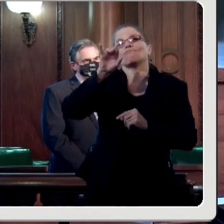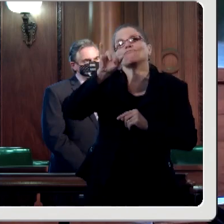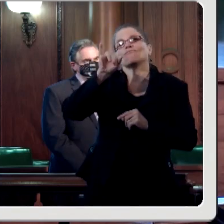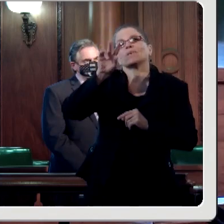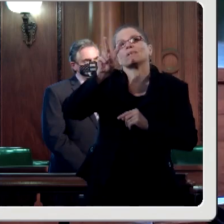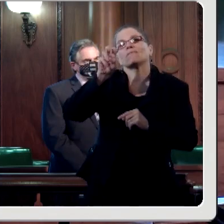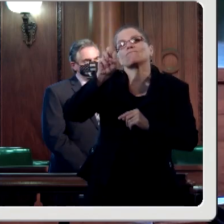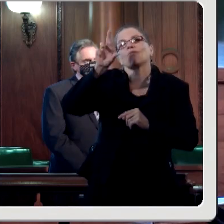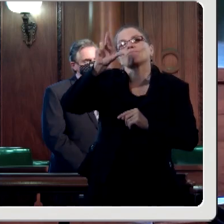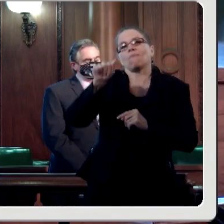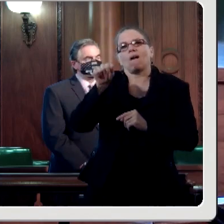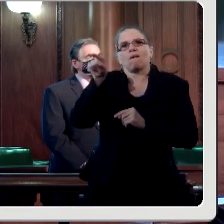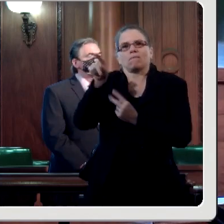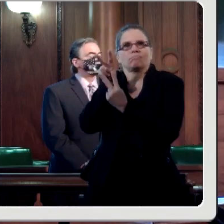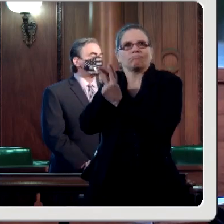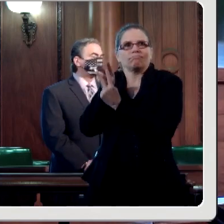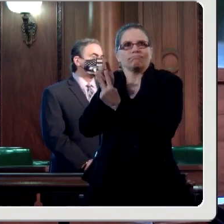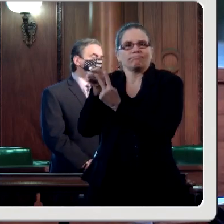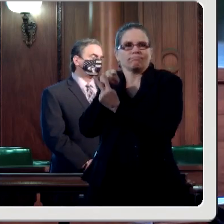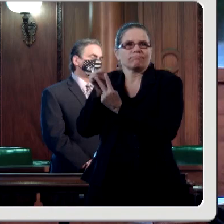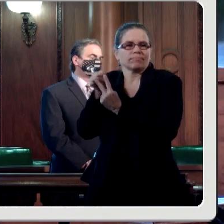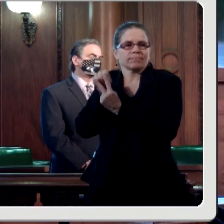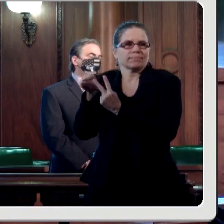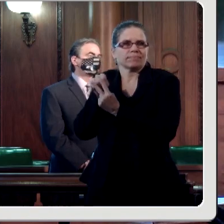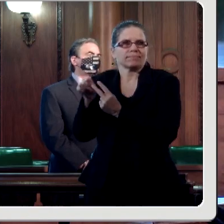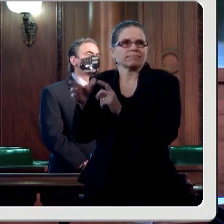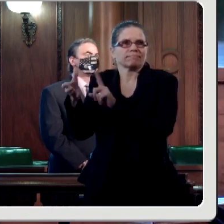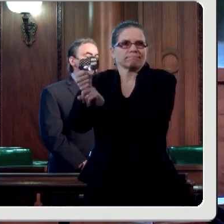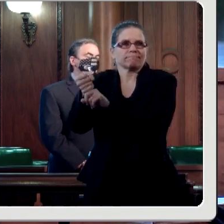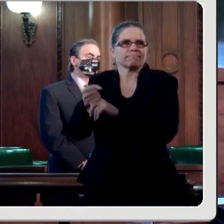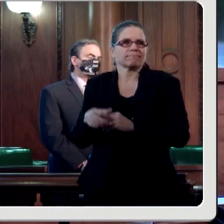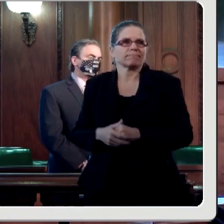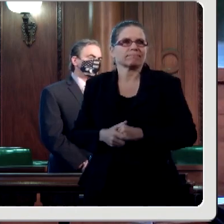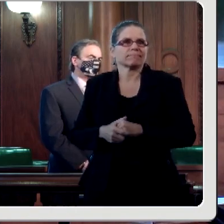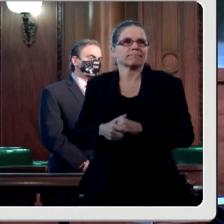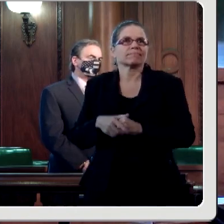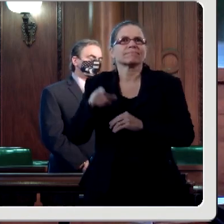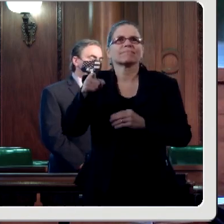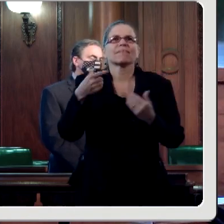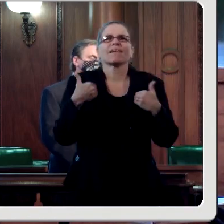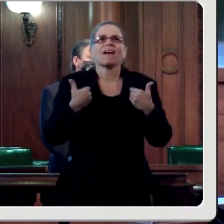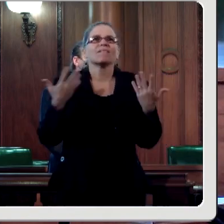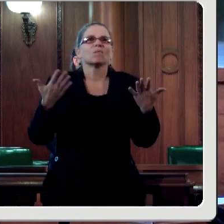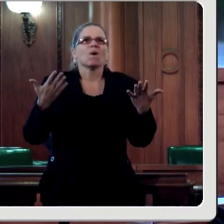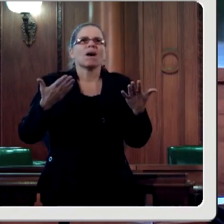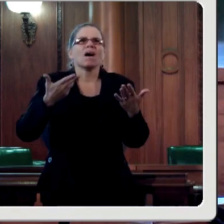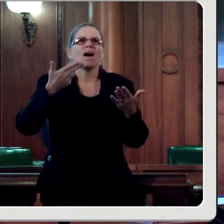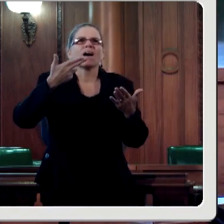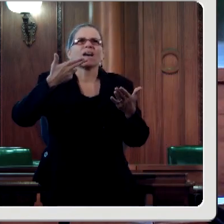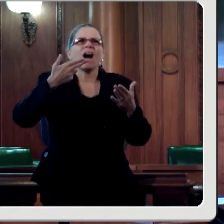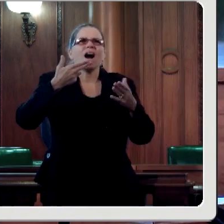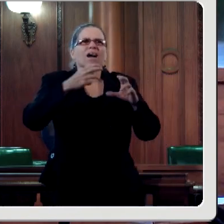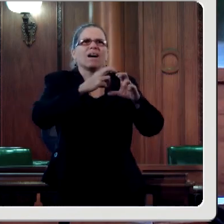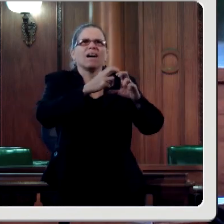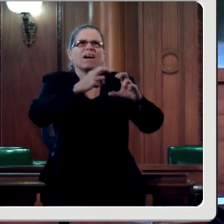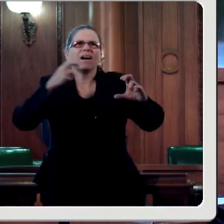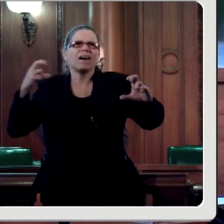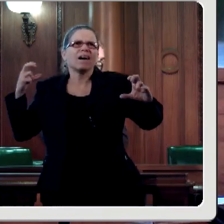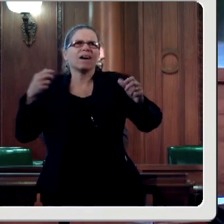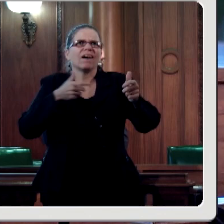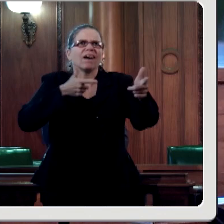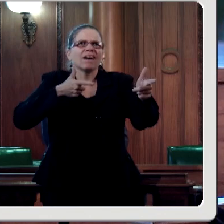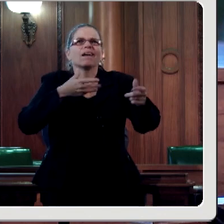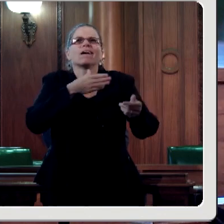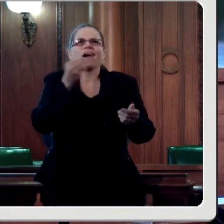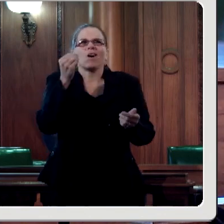arrested in the area of Mill and Locust Streets, large capacity loaded firearm, cocaine, and cash. Sunday night, 9 o'clock,